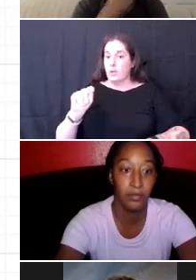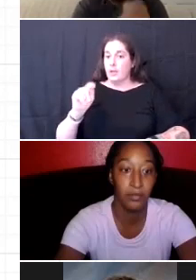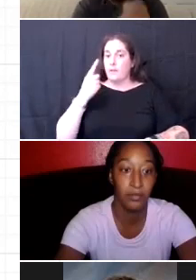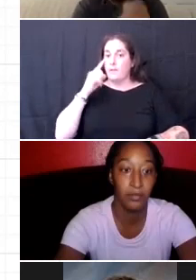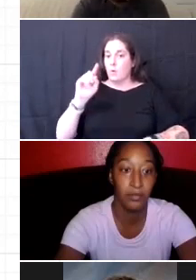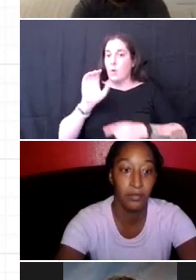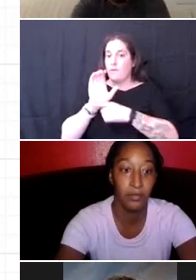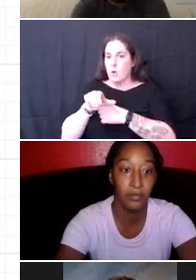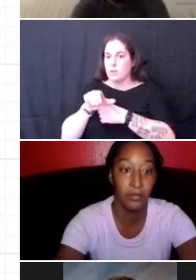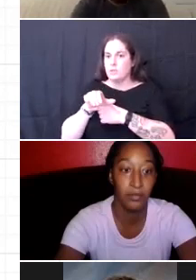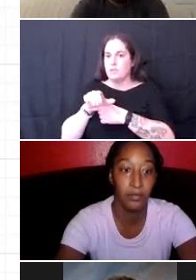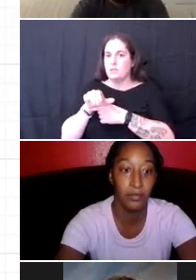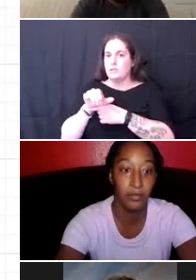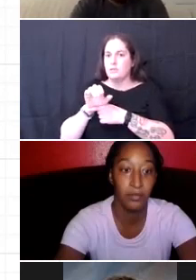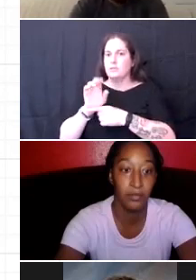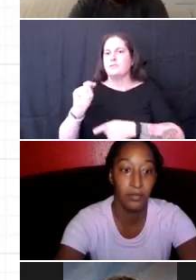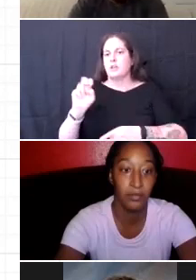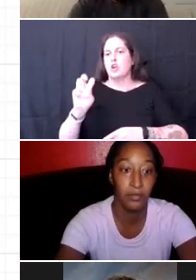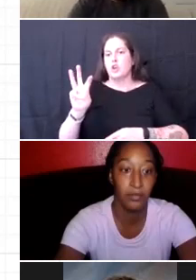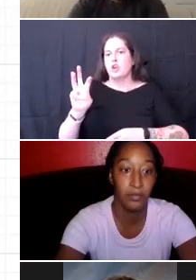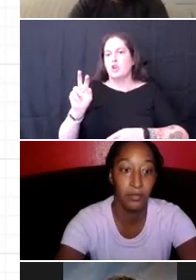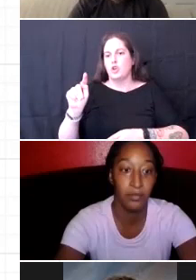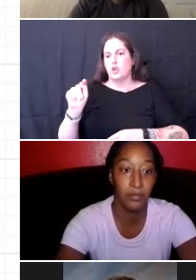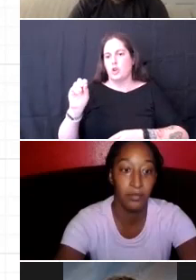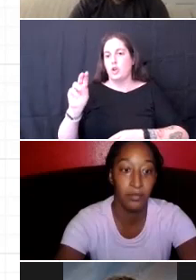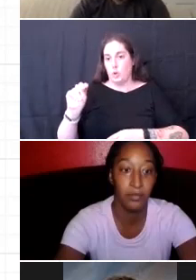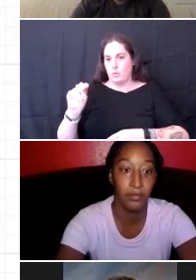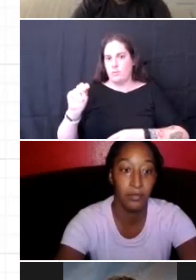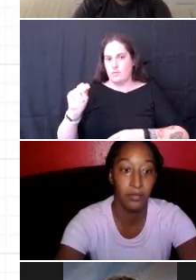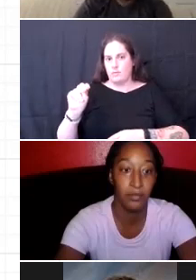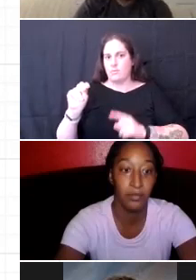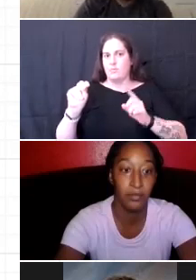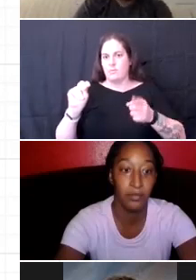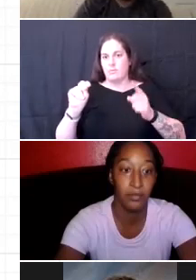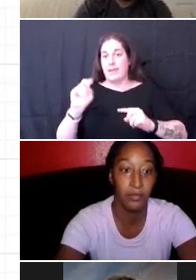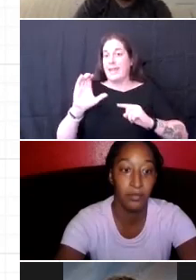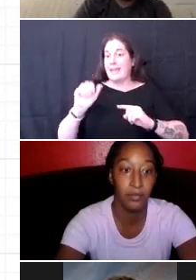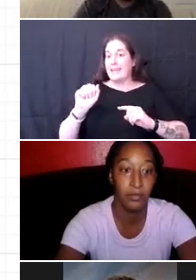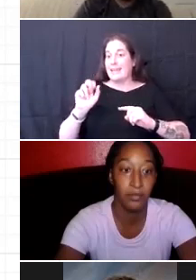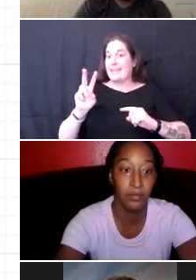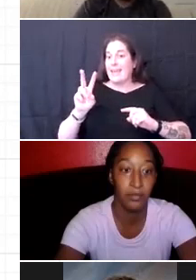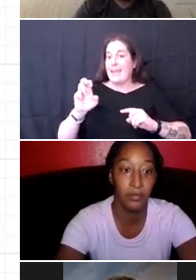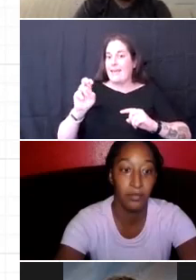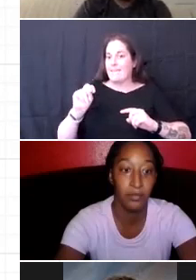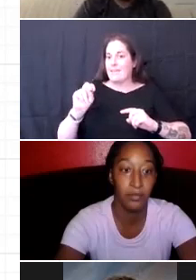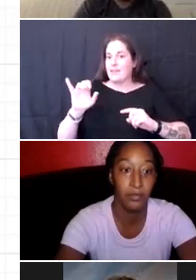Okay. Now, we owe to Henry Cavendish